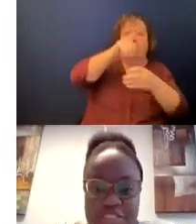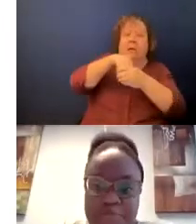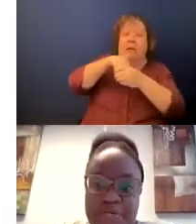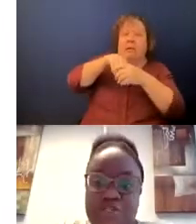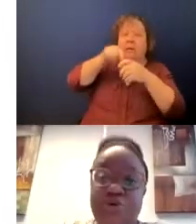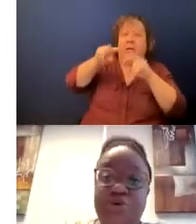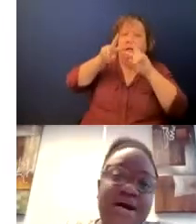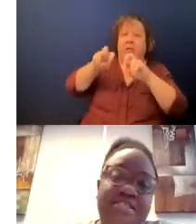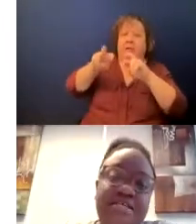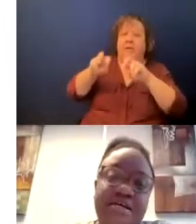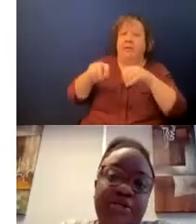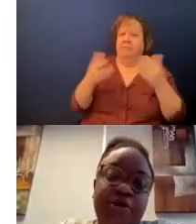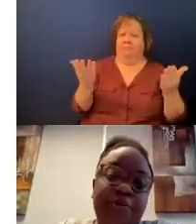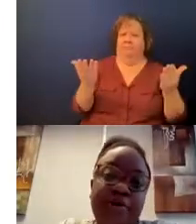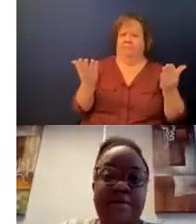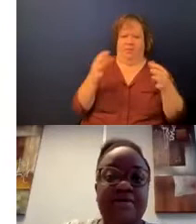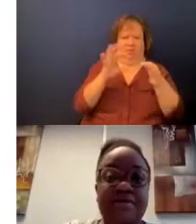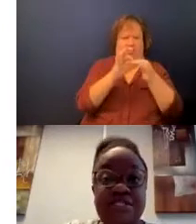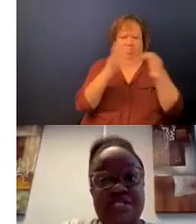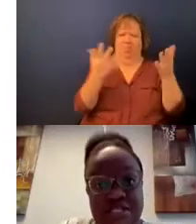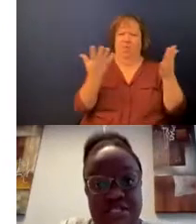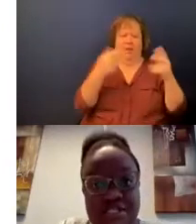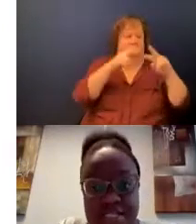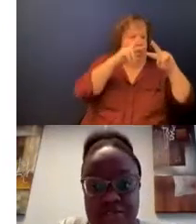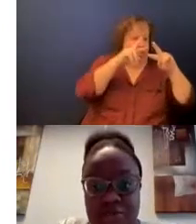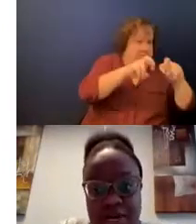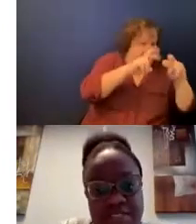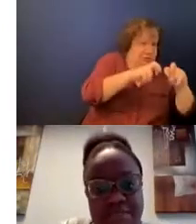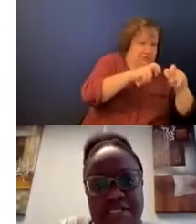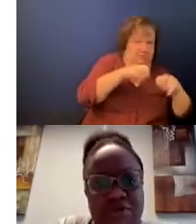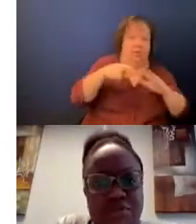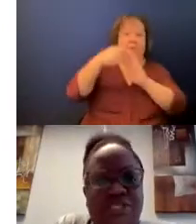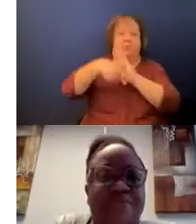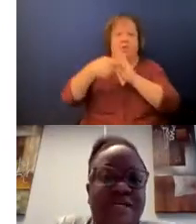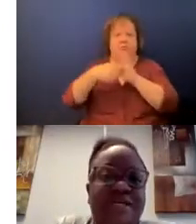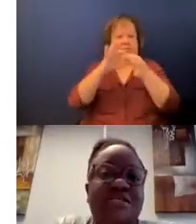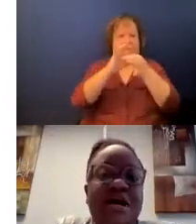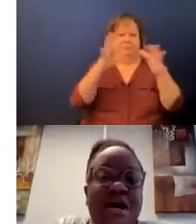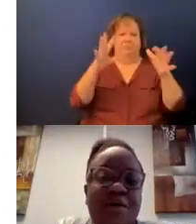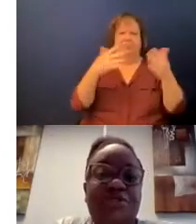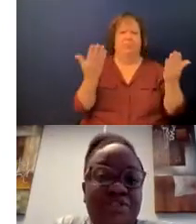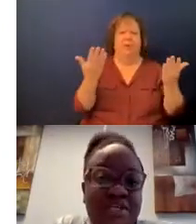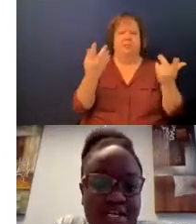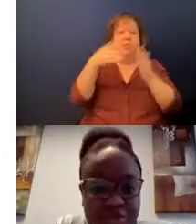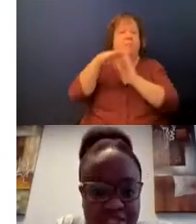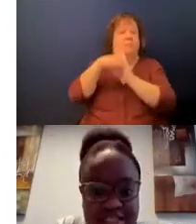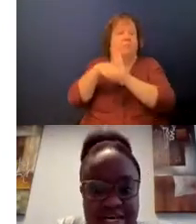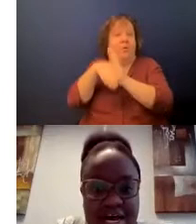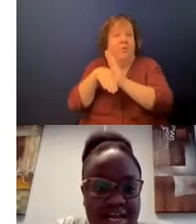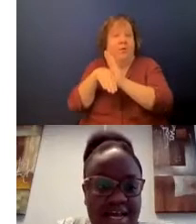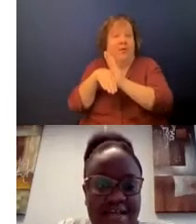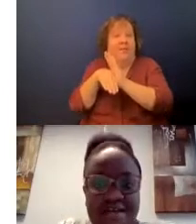been your experience, or you have seen that in your programming, research does translate into practice, please also share with us what you think led to